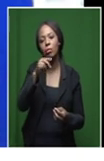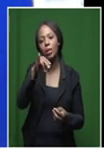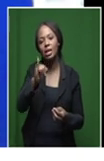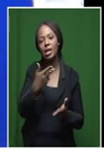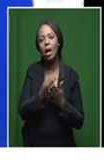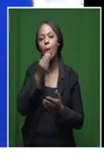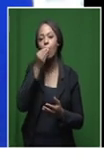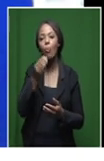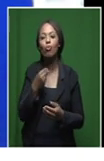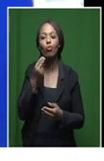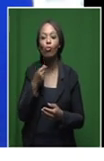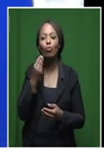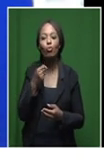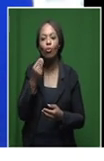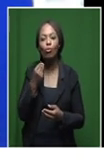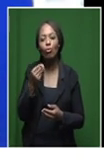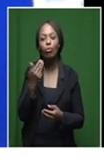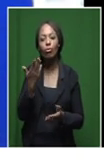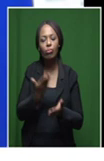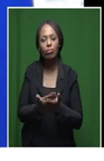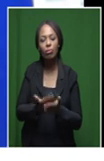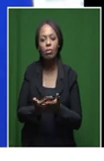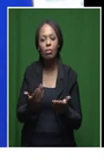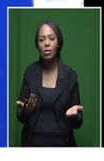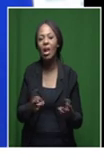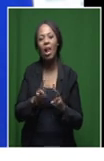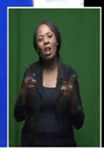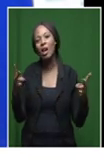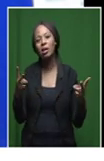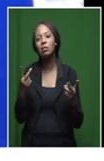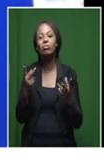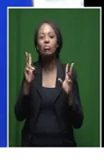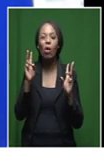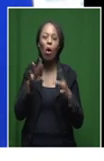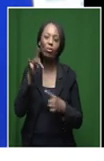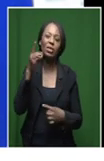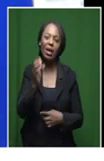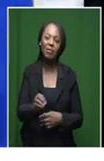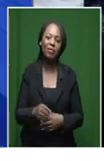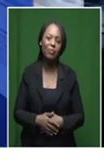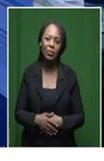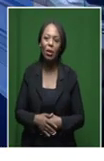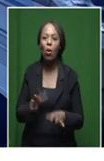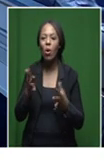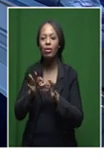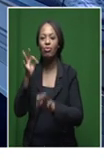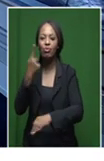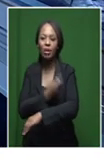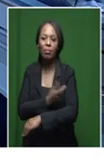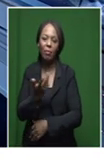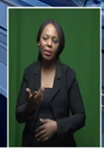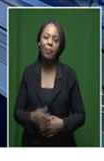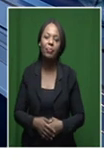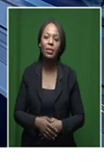or as a drip once a year. There are a couple of other options as well. All right, let's talk and wrap up the discussion. And I want to talk